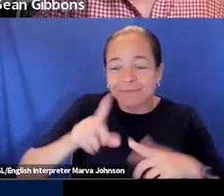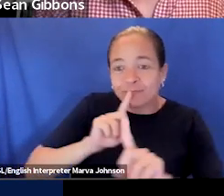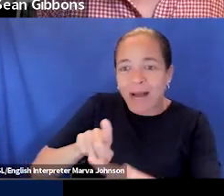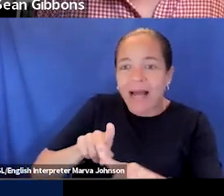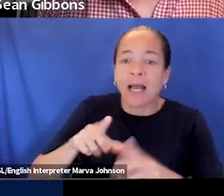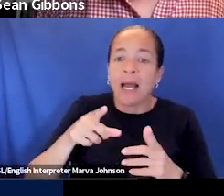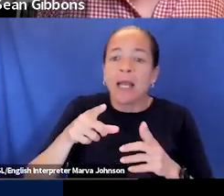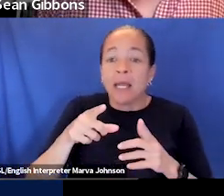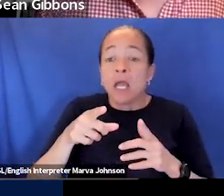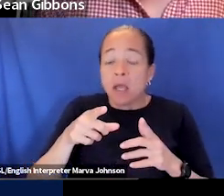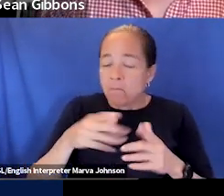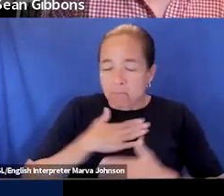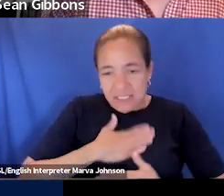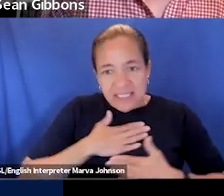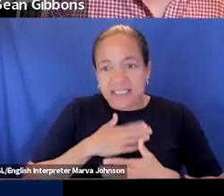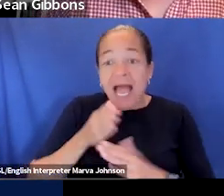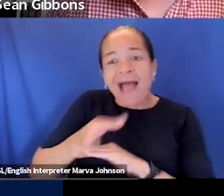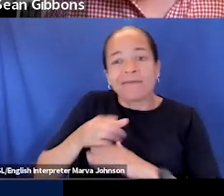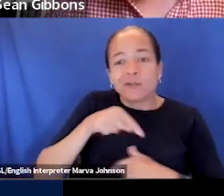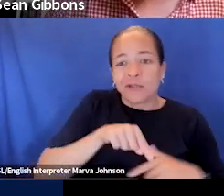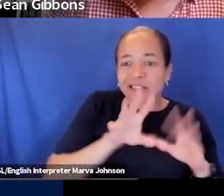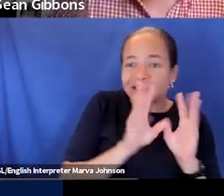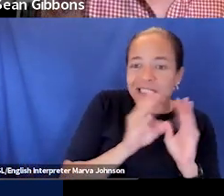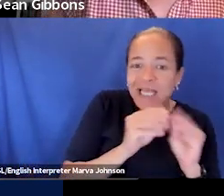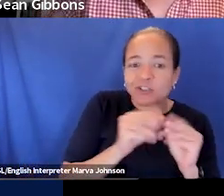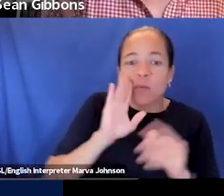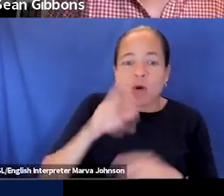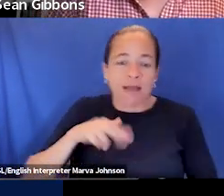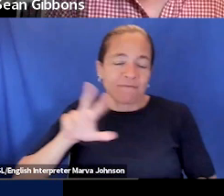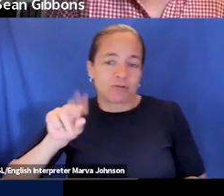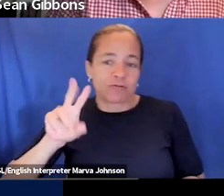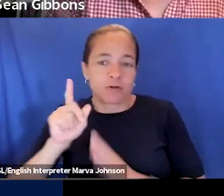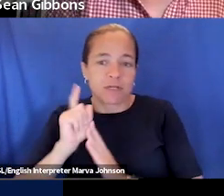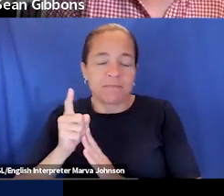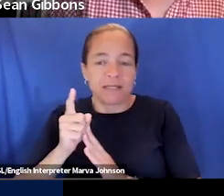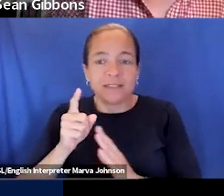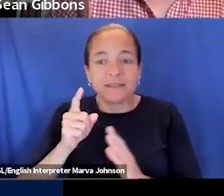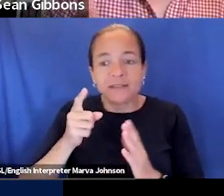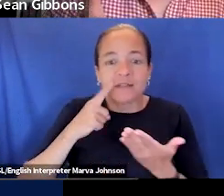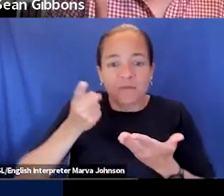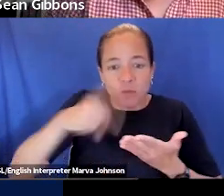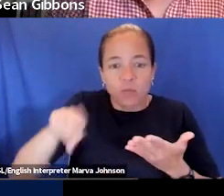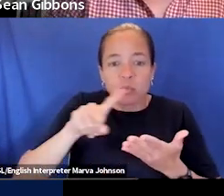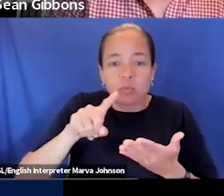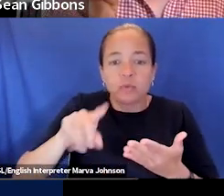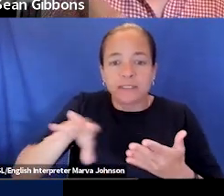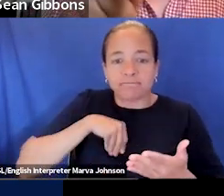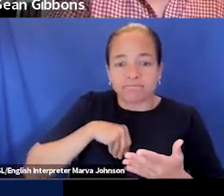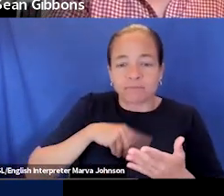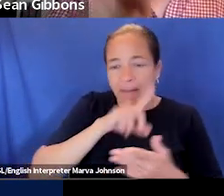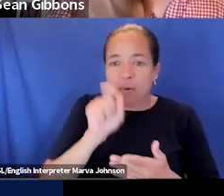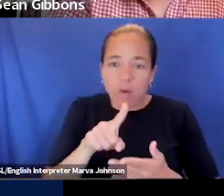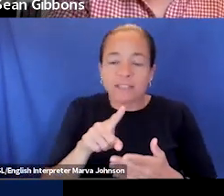make the time, we're going to have about 30 minutes after this all wraps up for Chuck to take questions for me directly. We will share a link